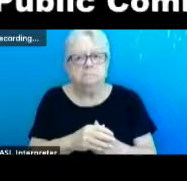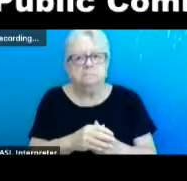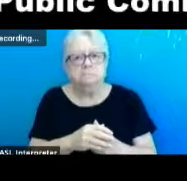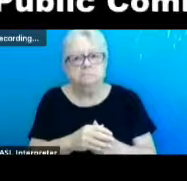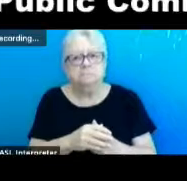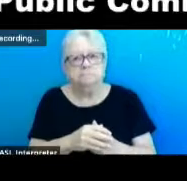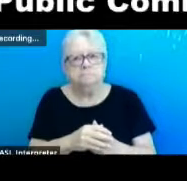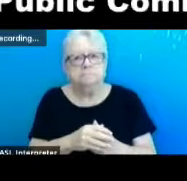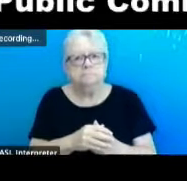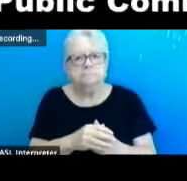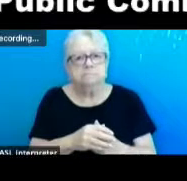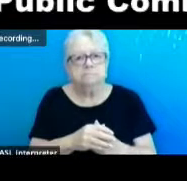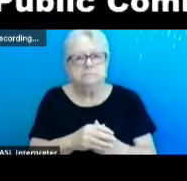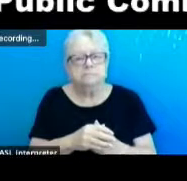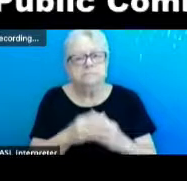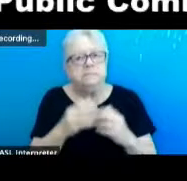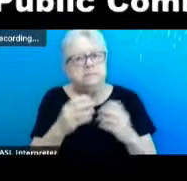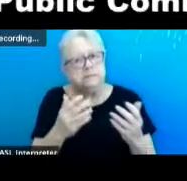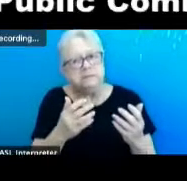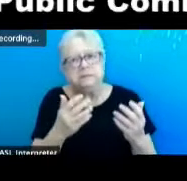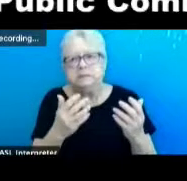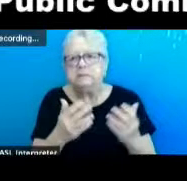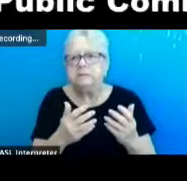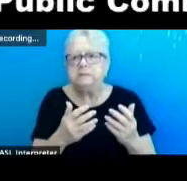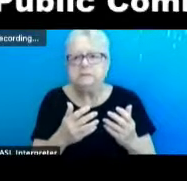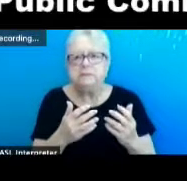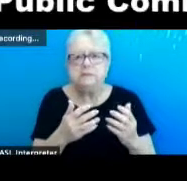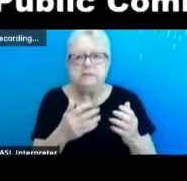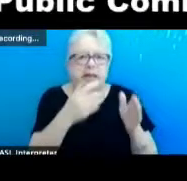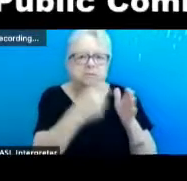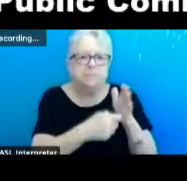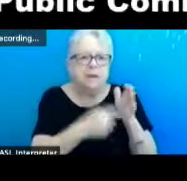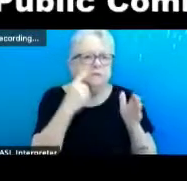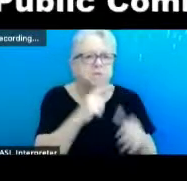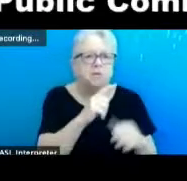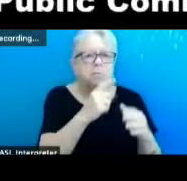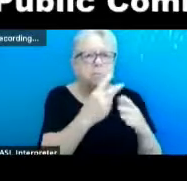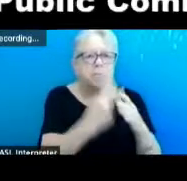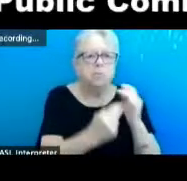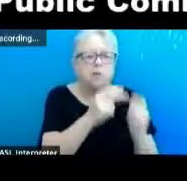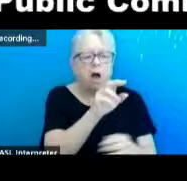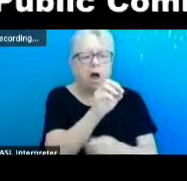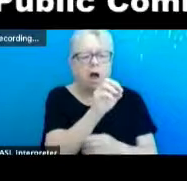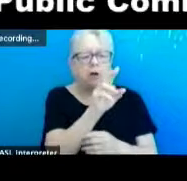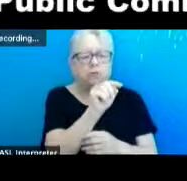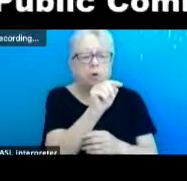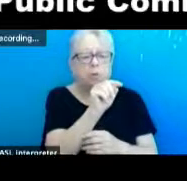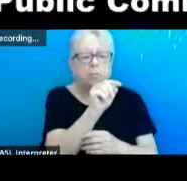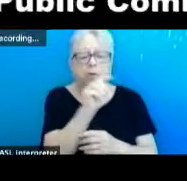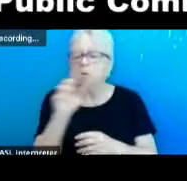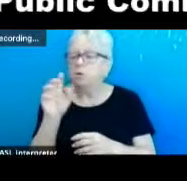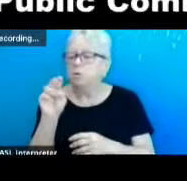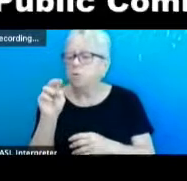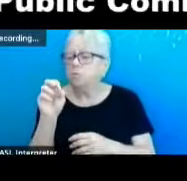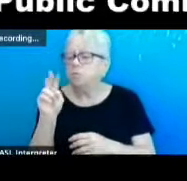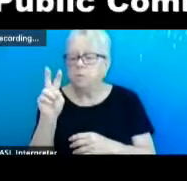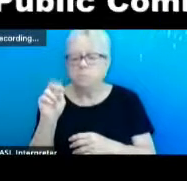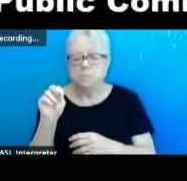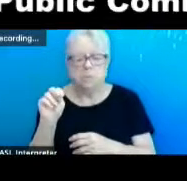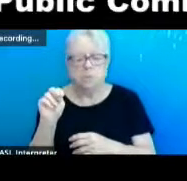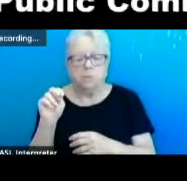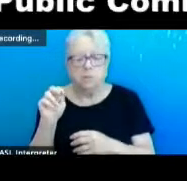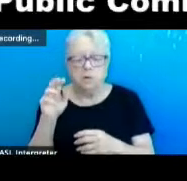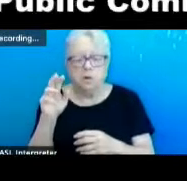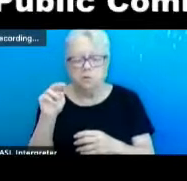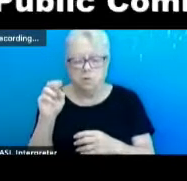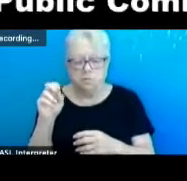significant expense for October and November. I will continue to look for ways to see if we can